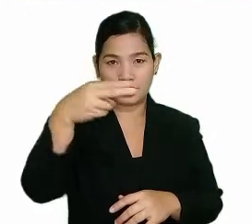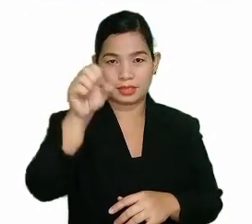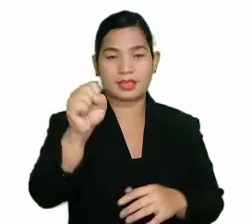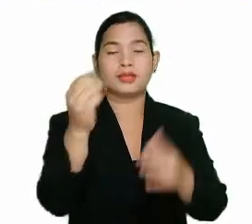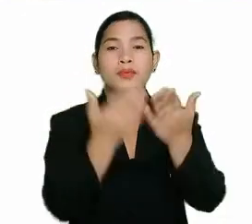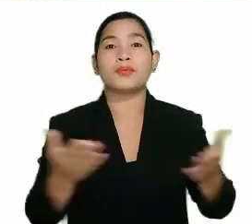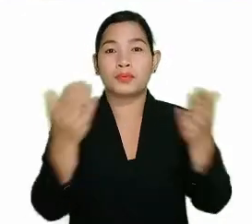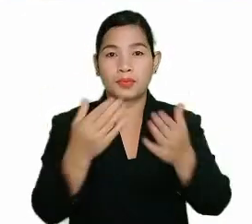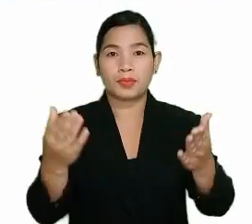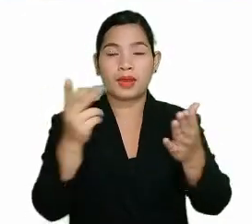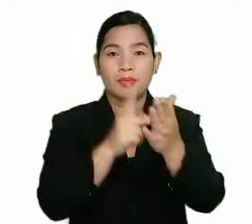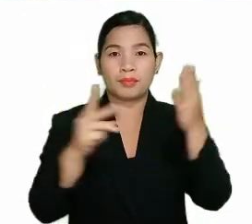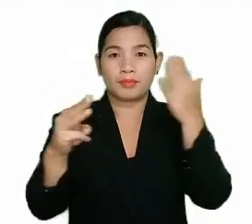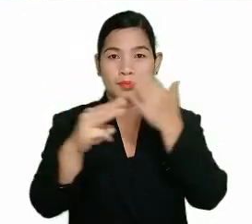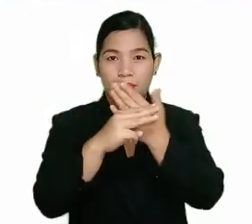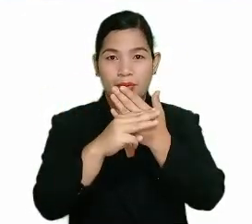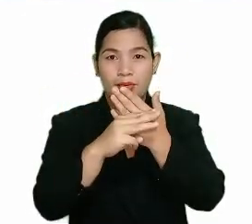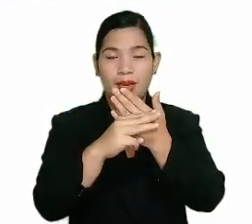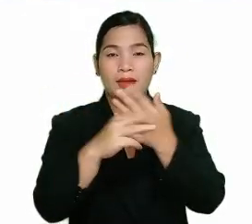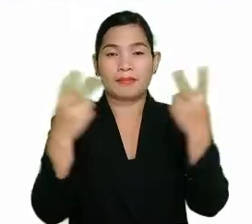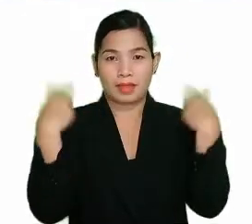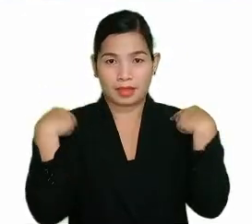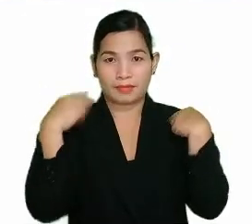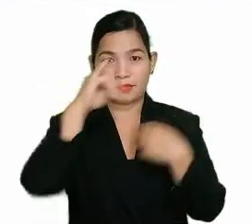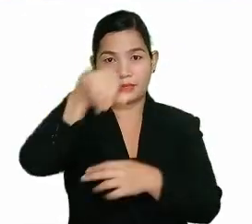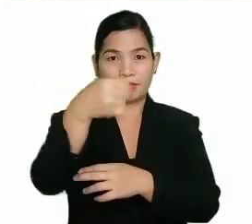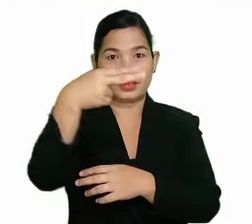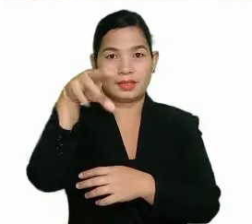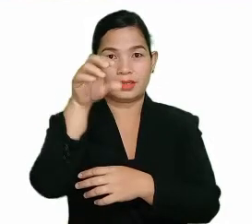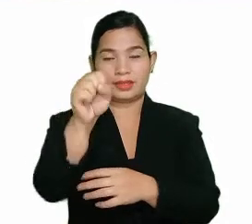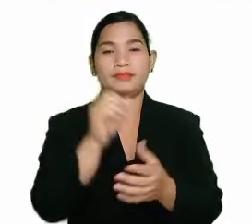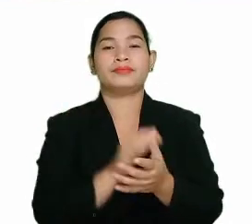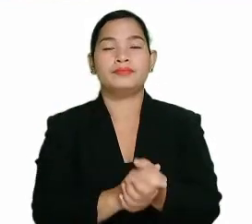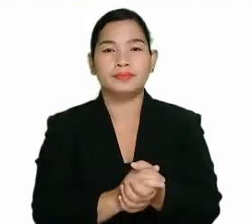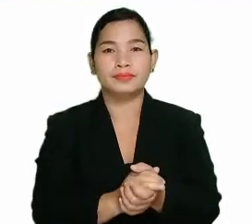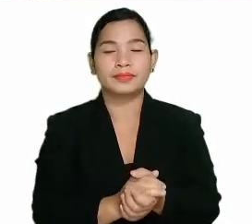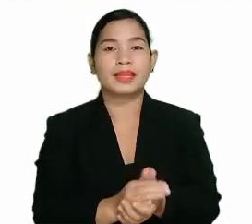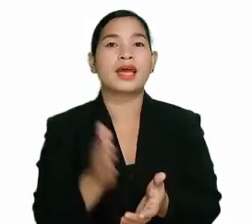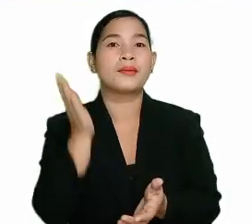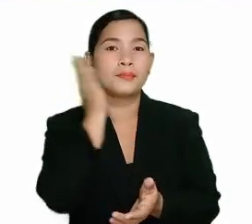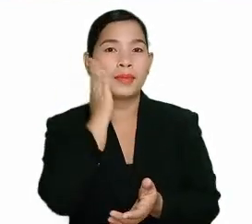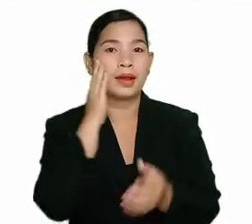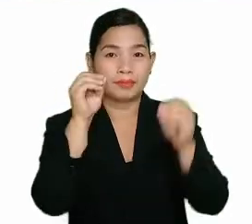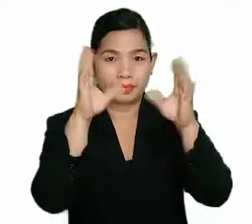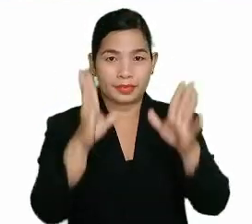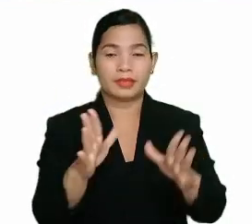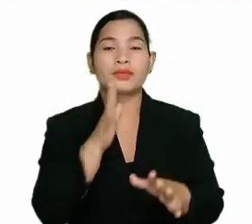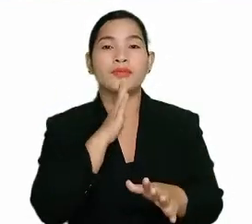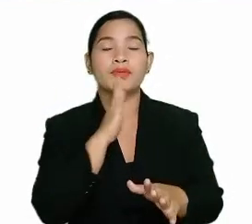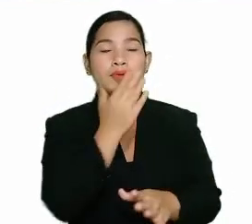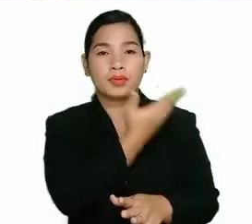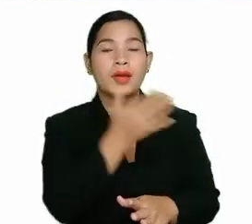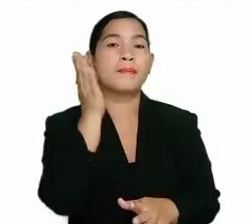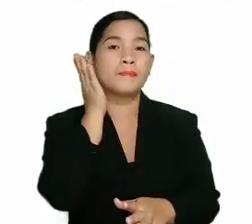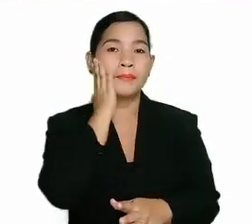DXHS, where we are airing our episodes for junior high school. I am your teacher host,